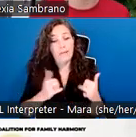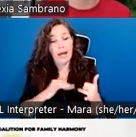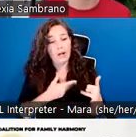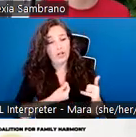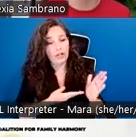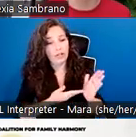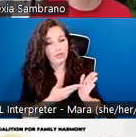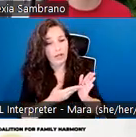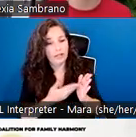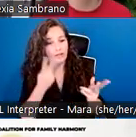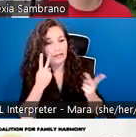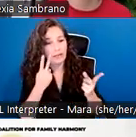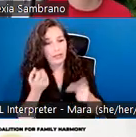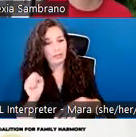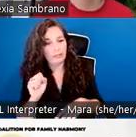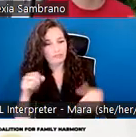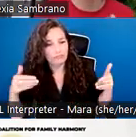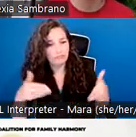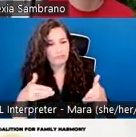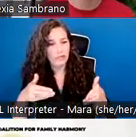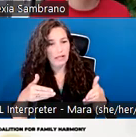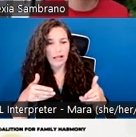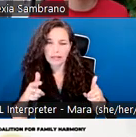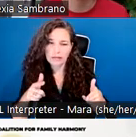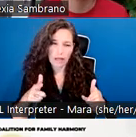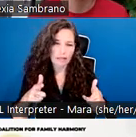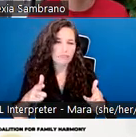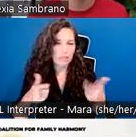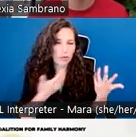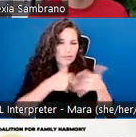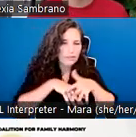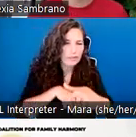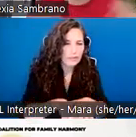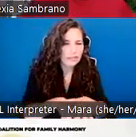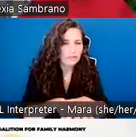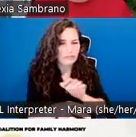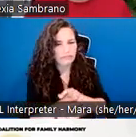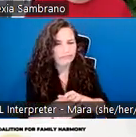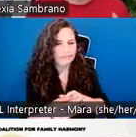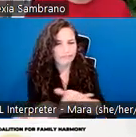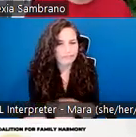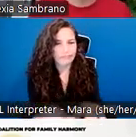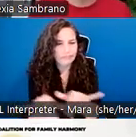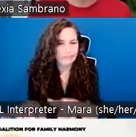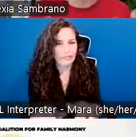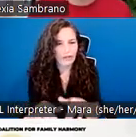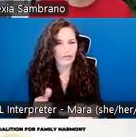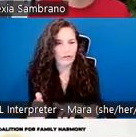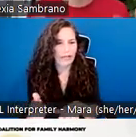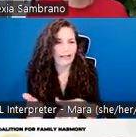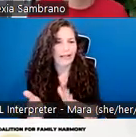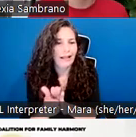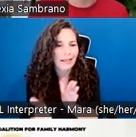focus on assimilationist reform via legal protections and representation in the military, which is great, right? It's always great to